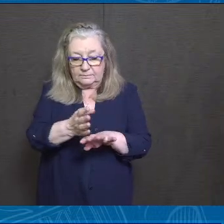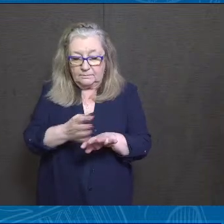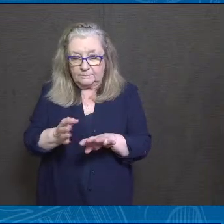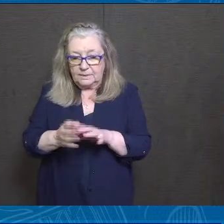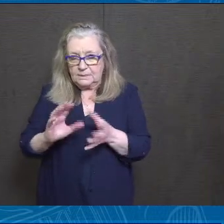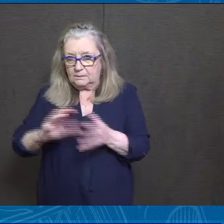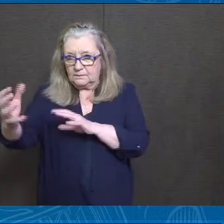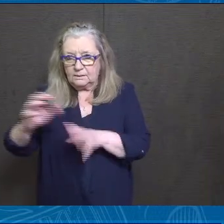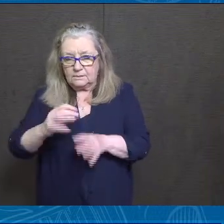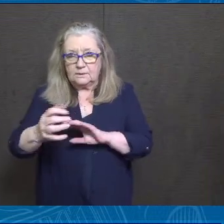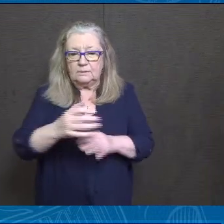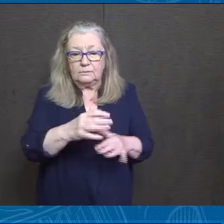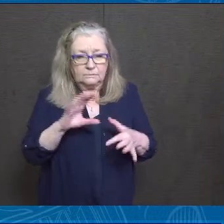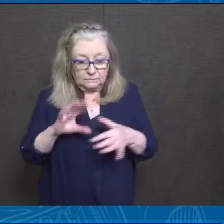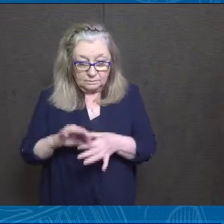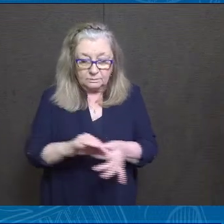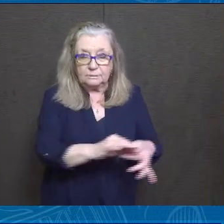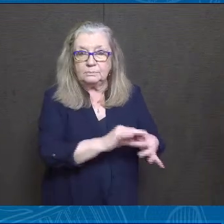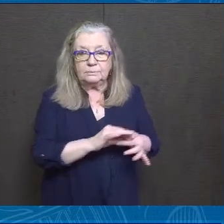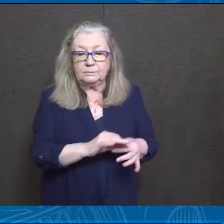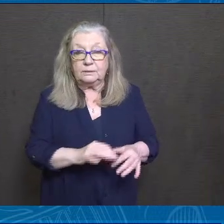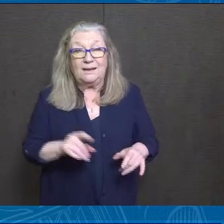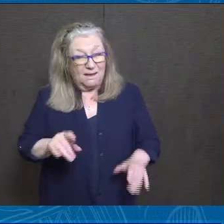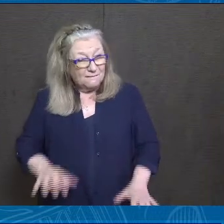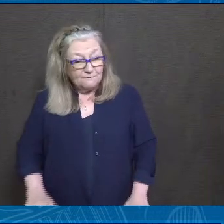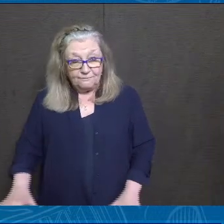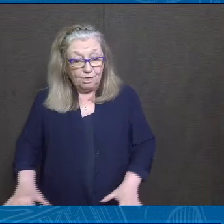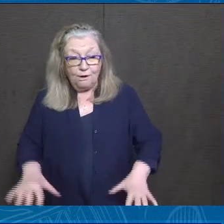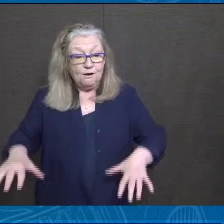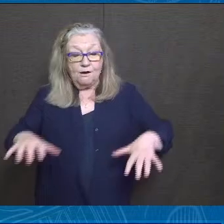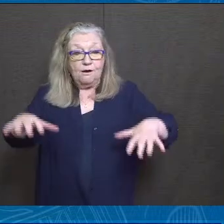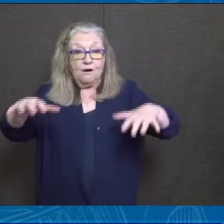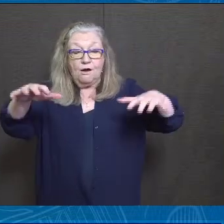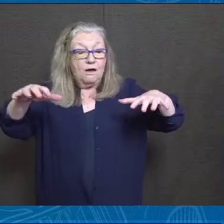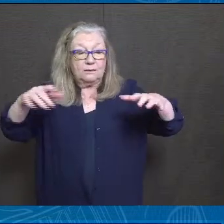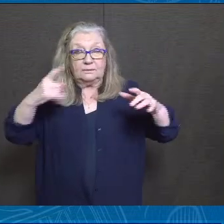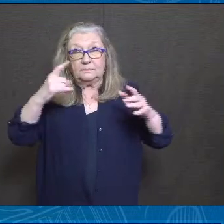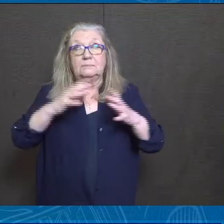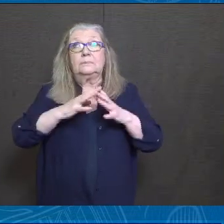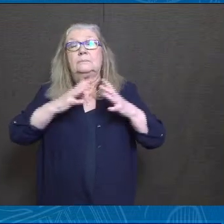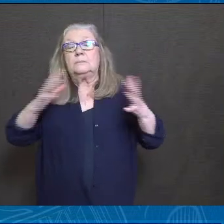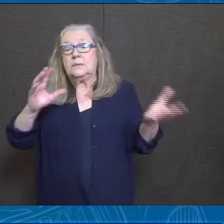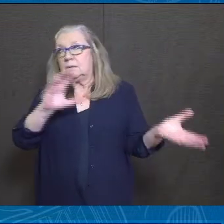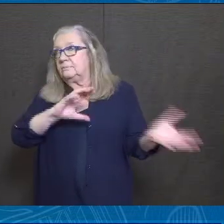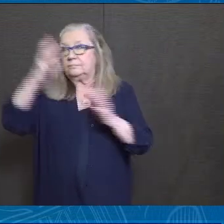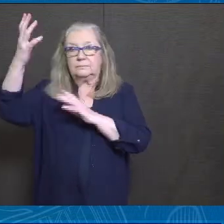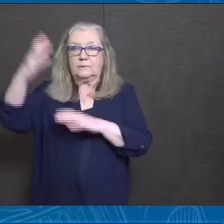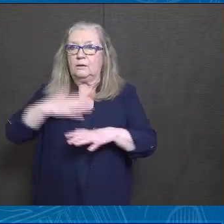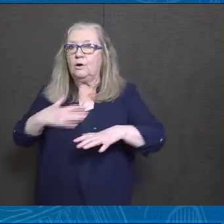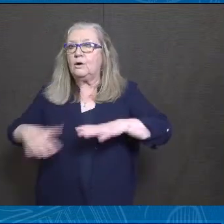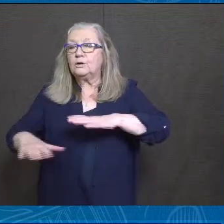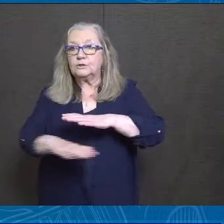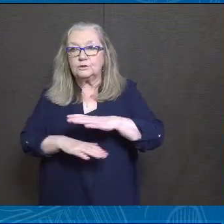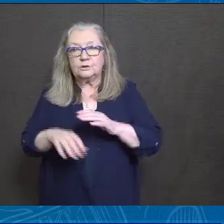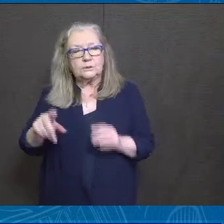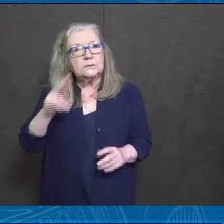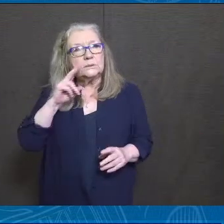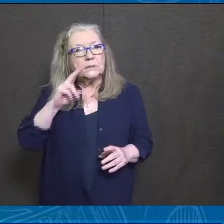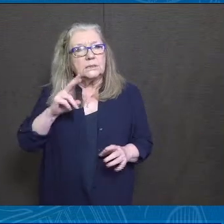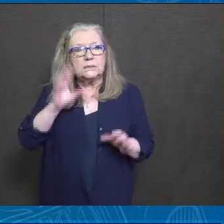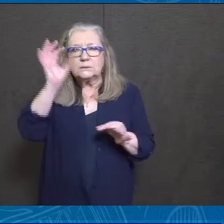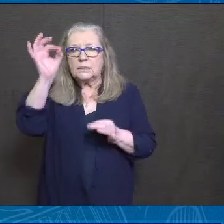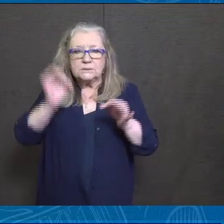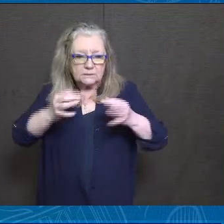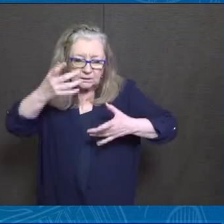important in our region. Flood is one of the major disasters in our region, and as you can see the statistic,